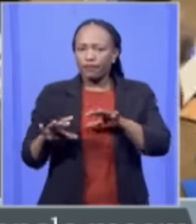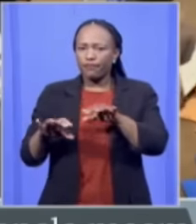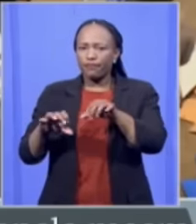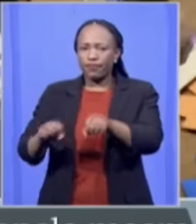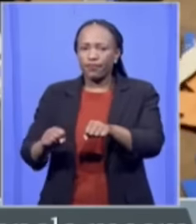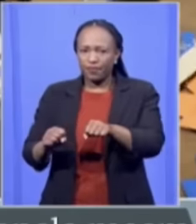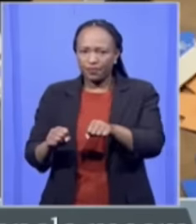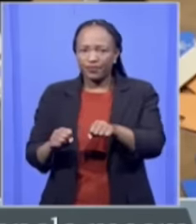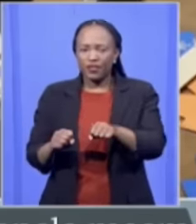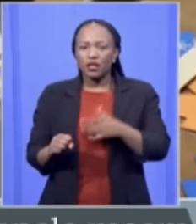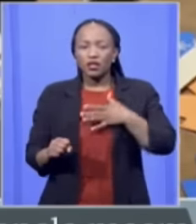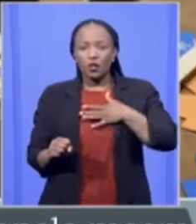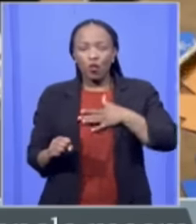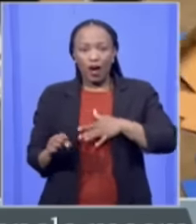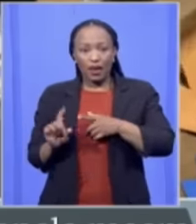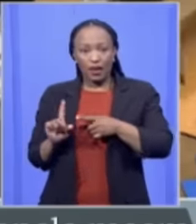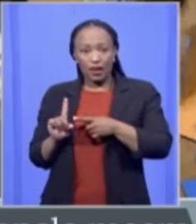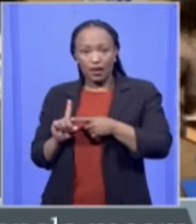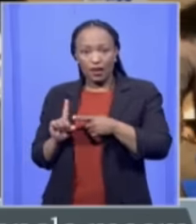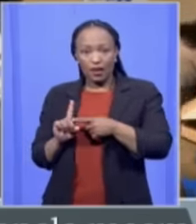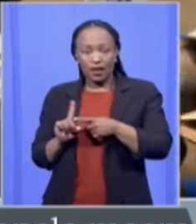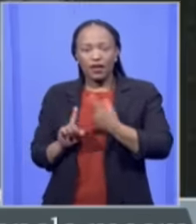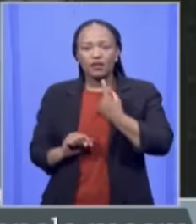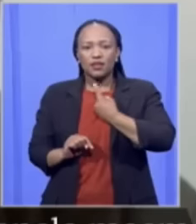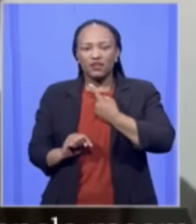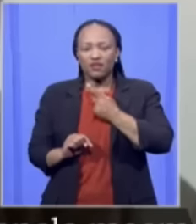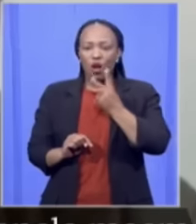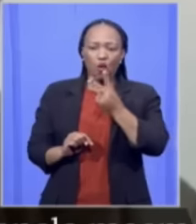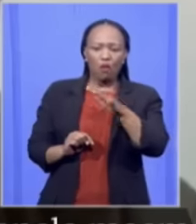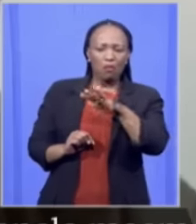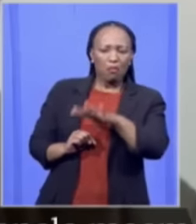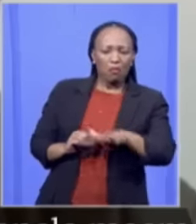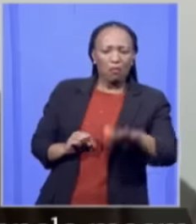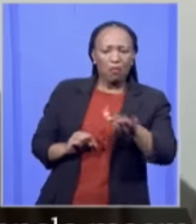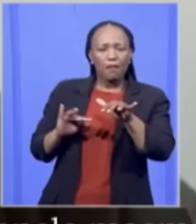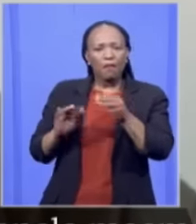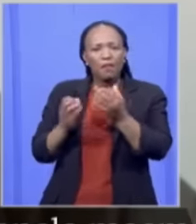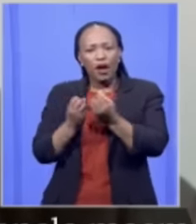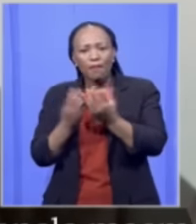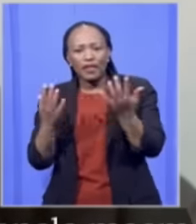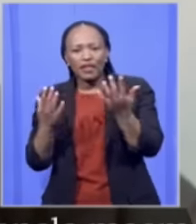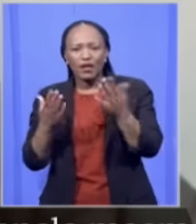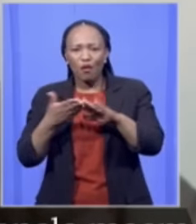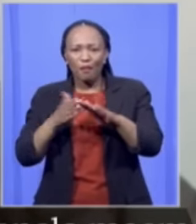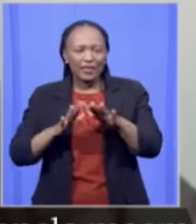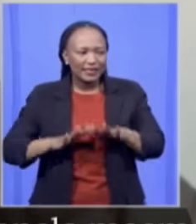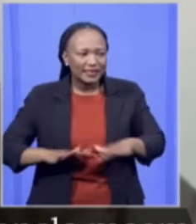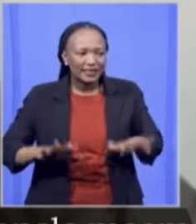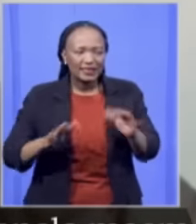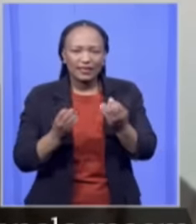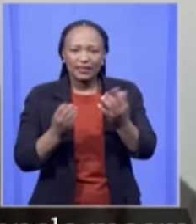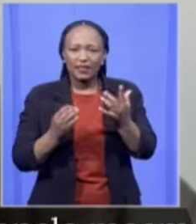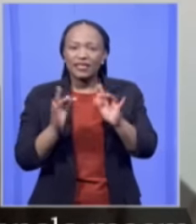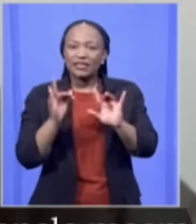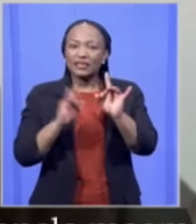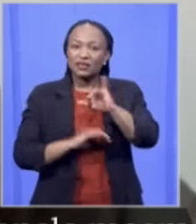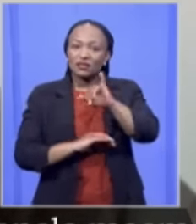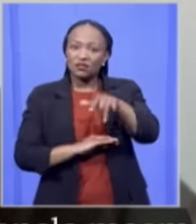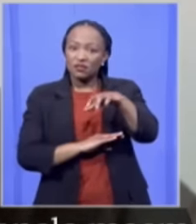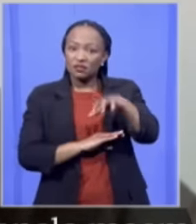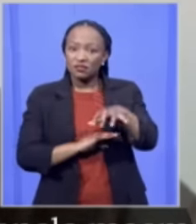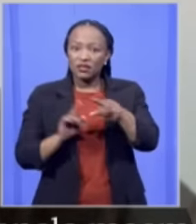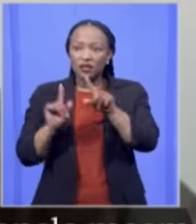to profile herself. They are looking at the population and budget that City of Johannesburg has. And the City of Johannesburg is not the city of Cape Town,